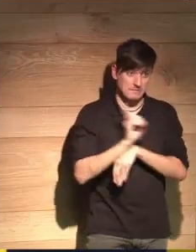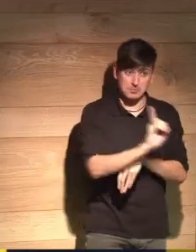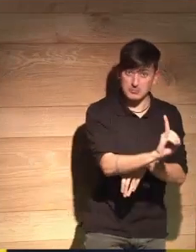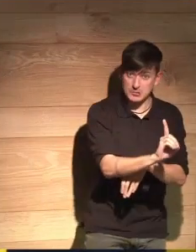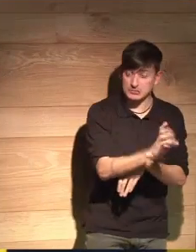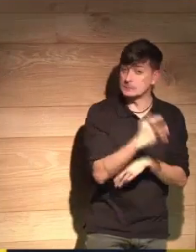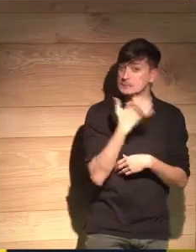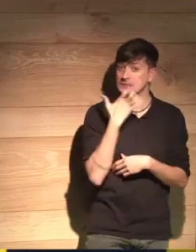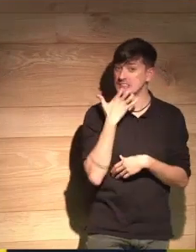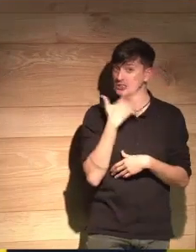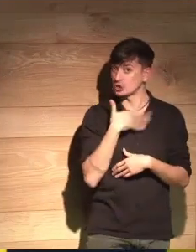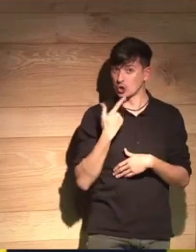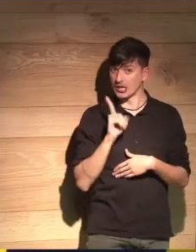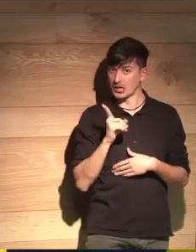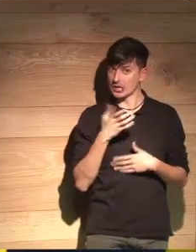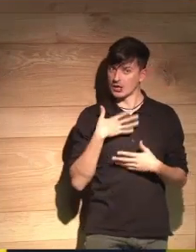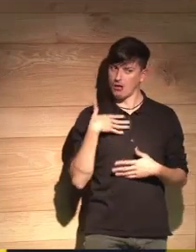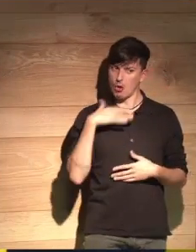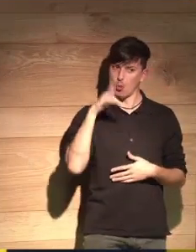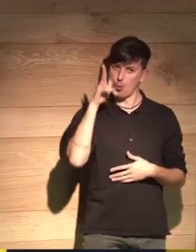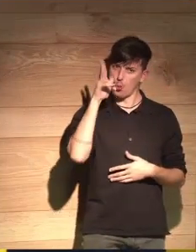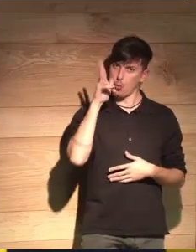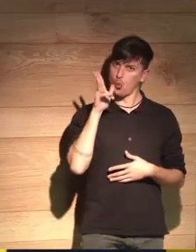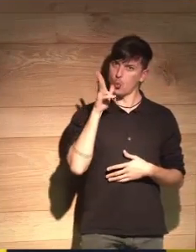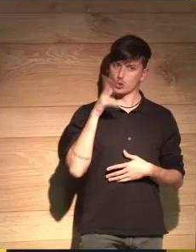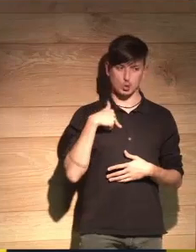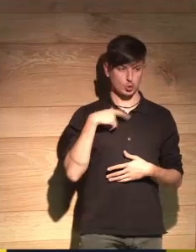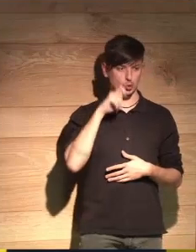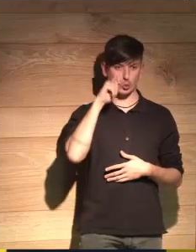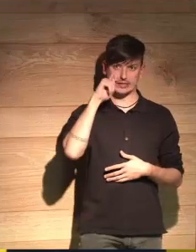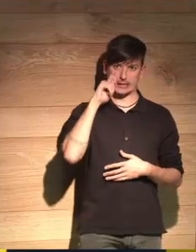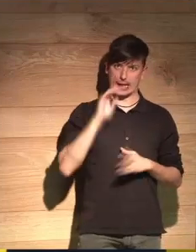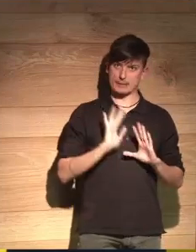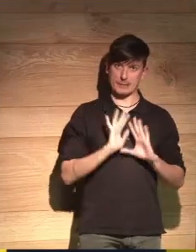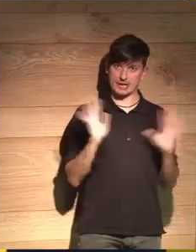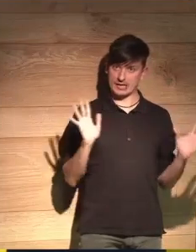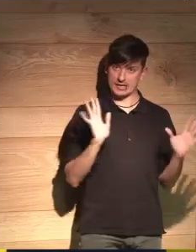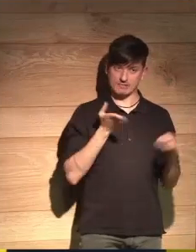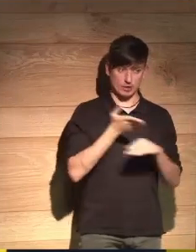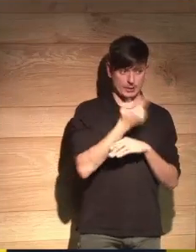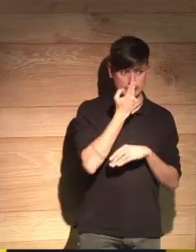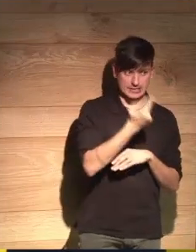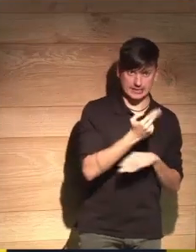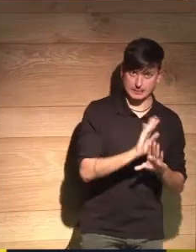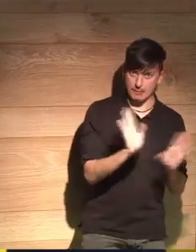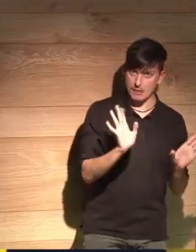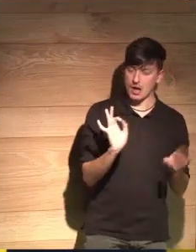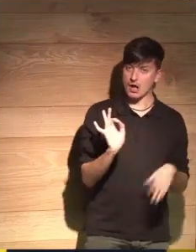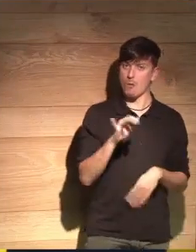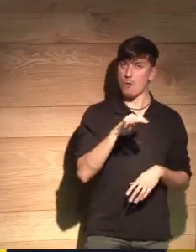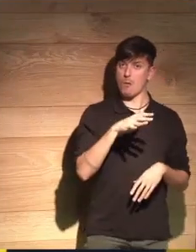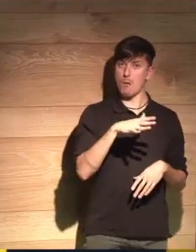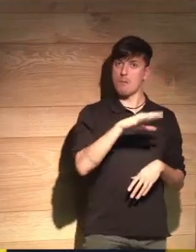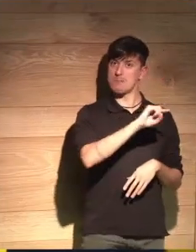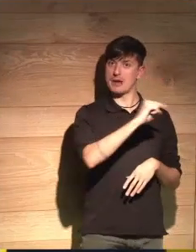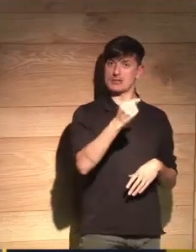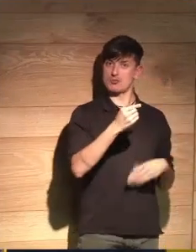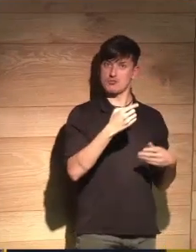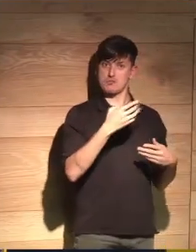to the community. And if you don't want to do that, if you you want to have the privilege of being a tourist in the city or